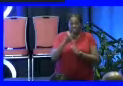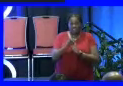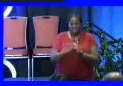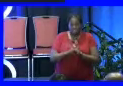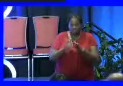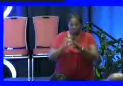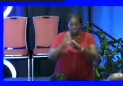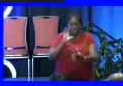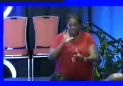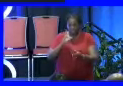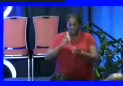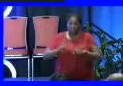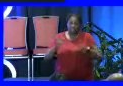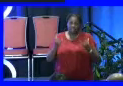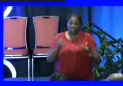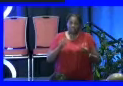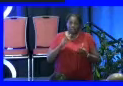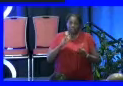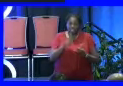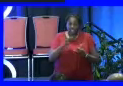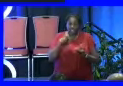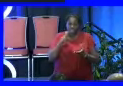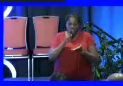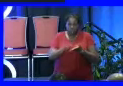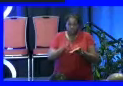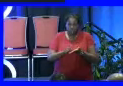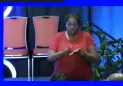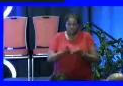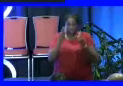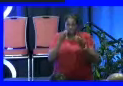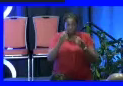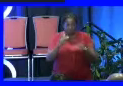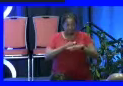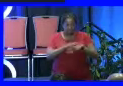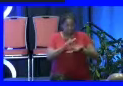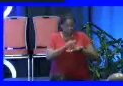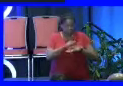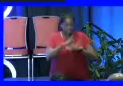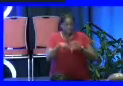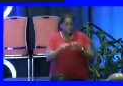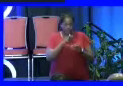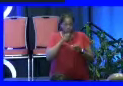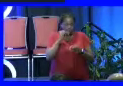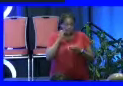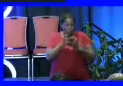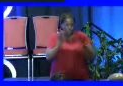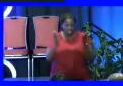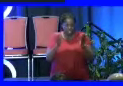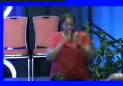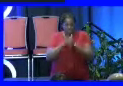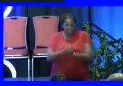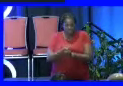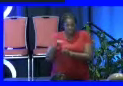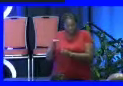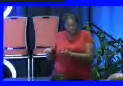on releases, but now Medicaid is getting weekly data about who is experiencing homelessness according to our data